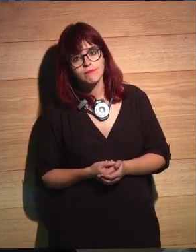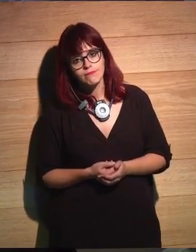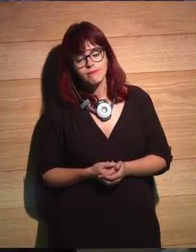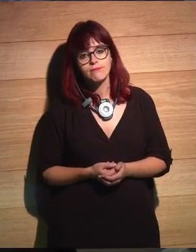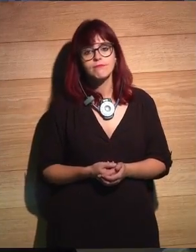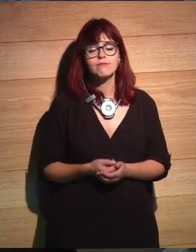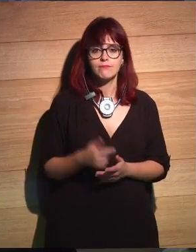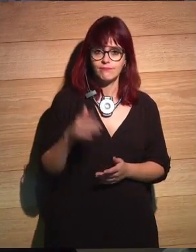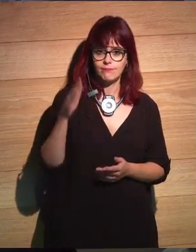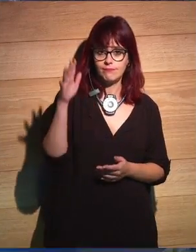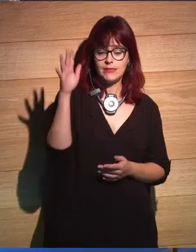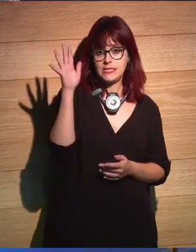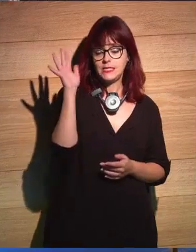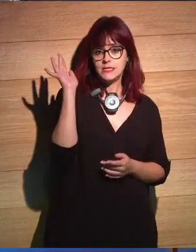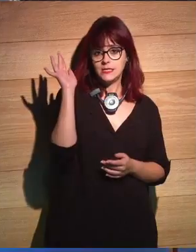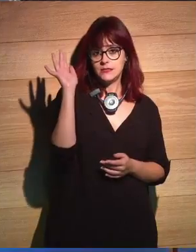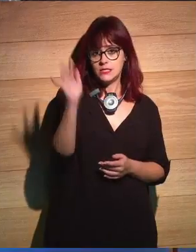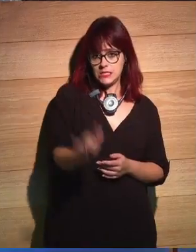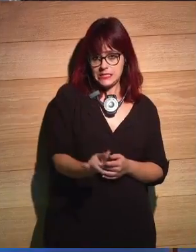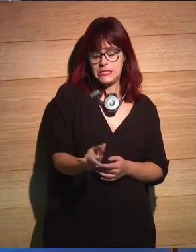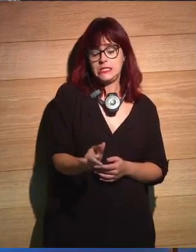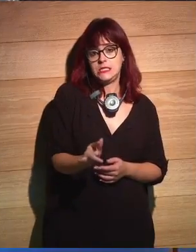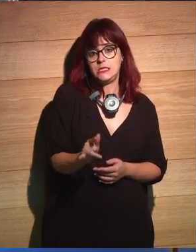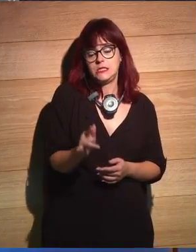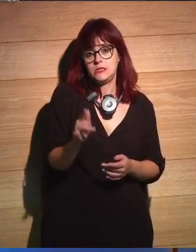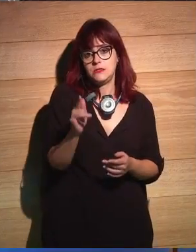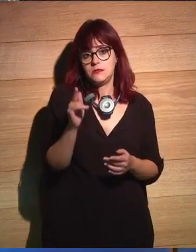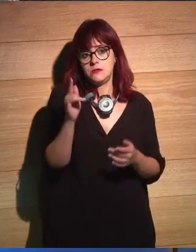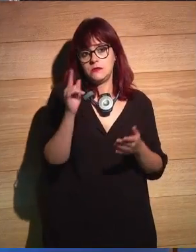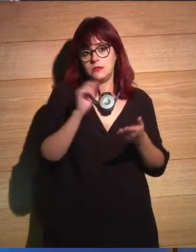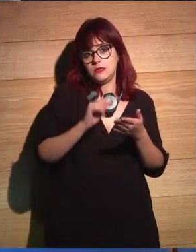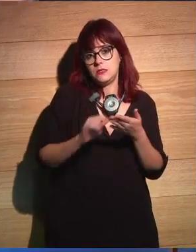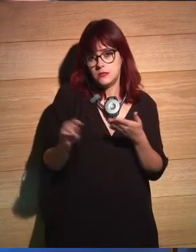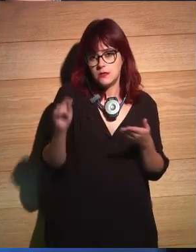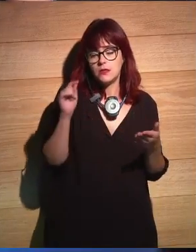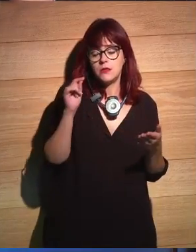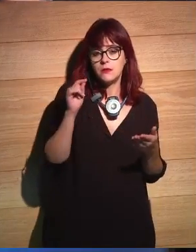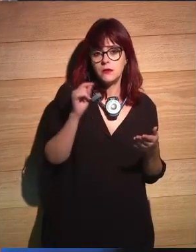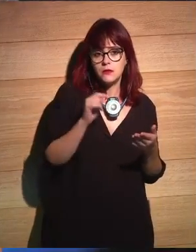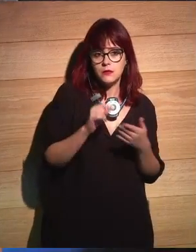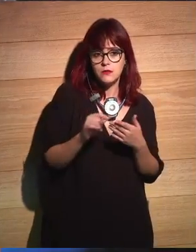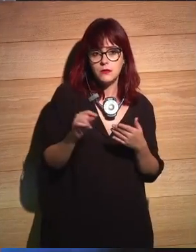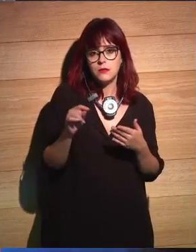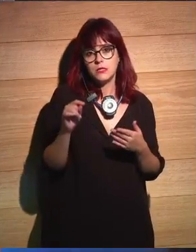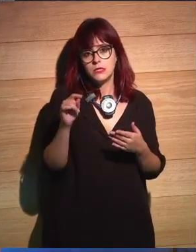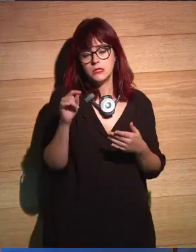If it's easier to start writing in Norway because we're protective of Norwegian literature.